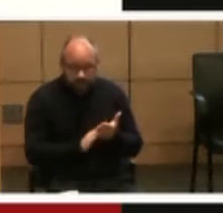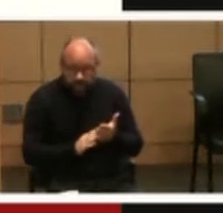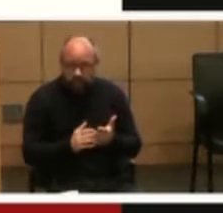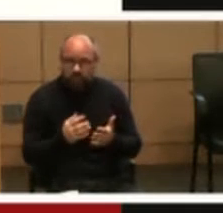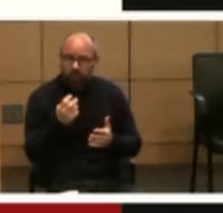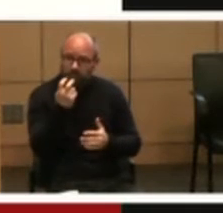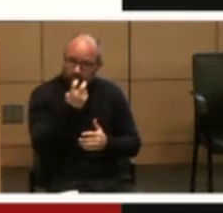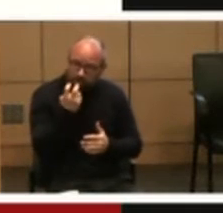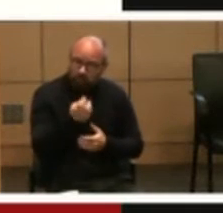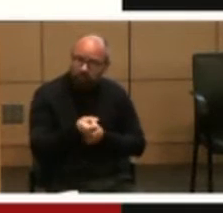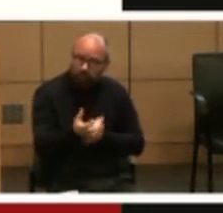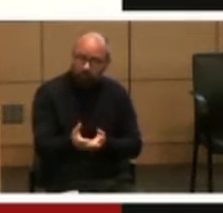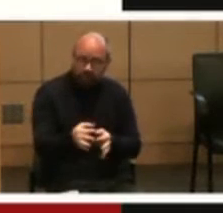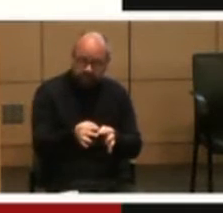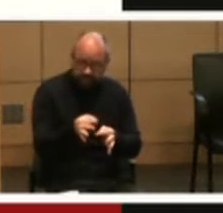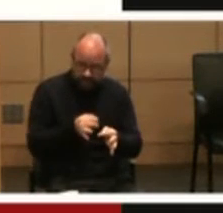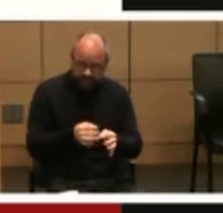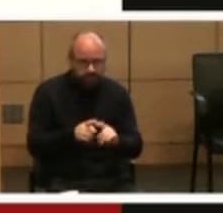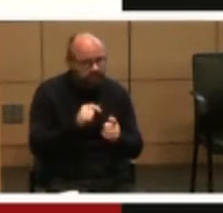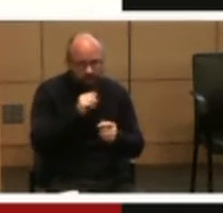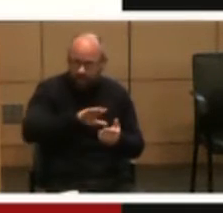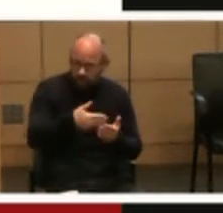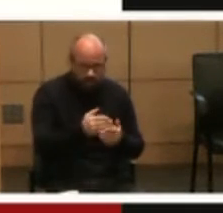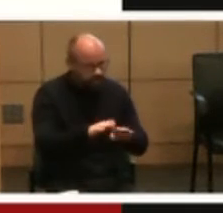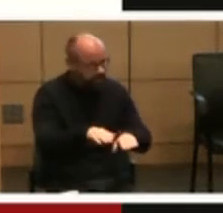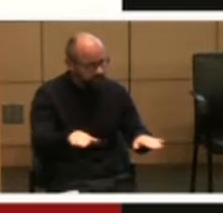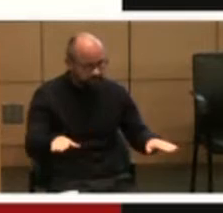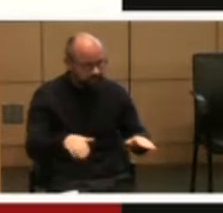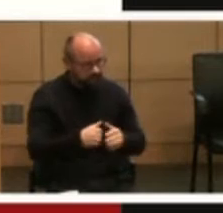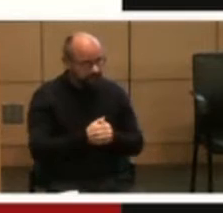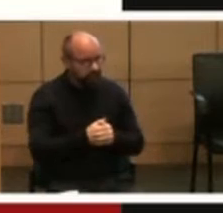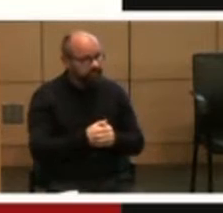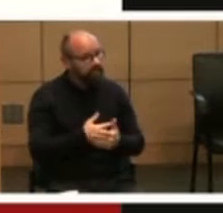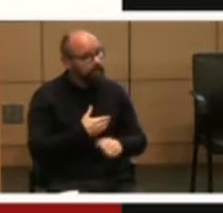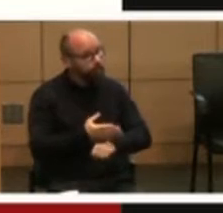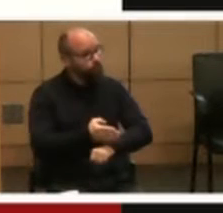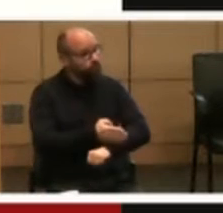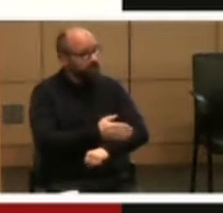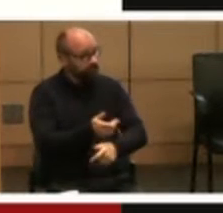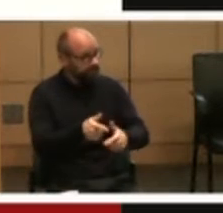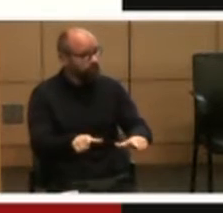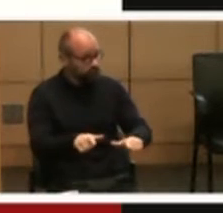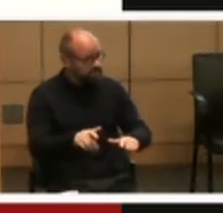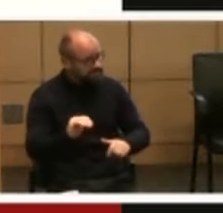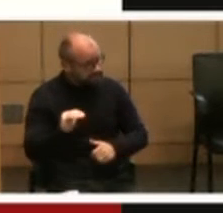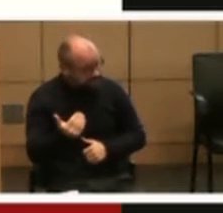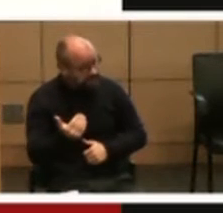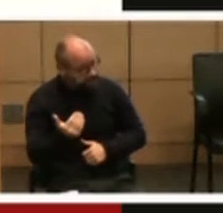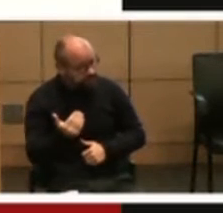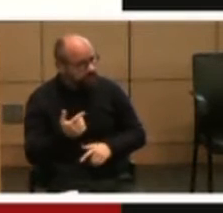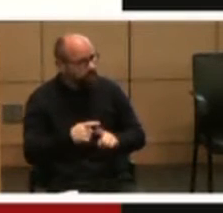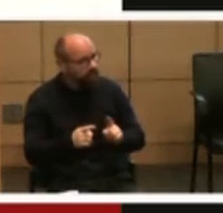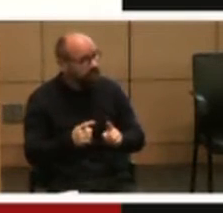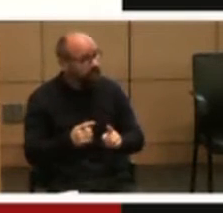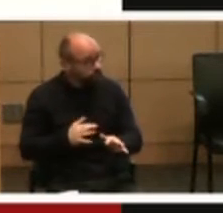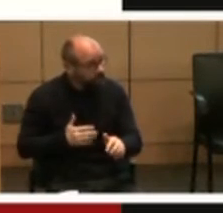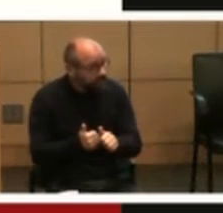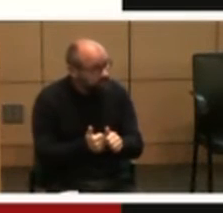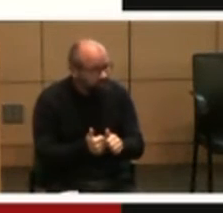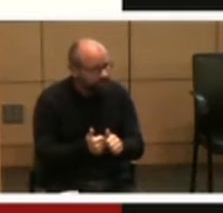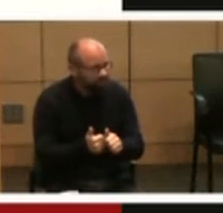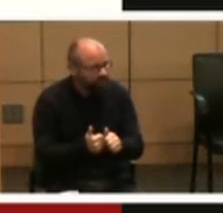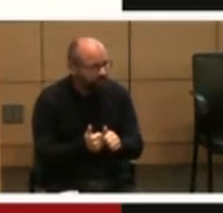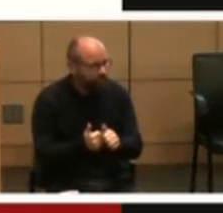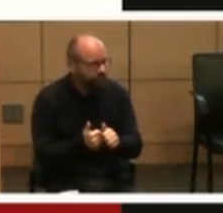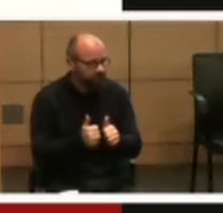all. That improvement in language appears to happen over time, but there doesn't seem to be any catch-up compared to